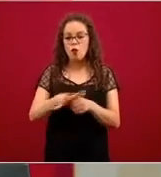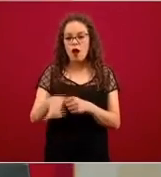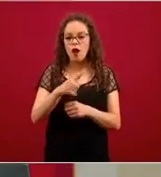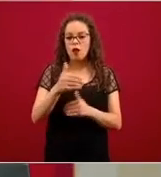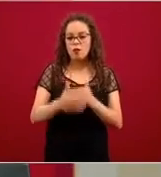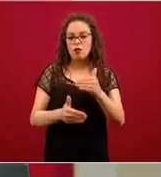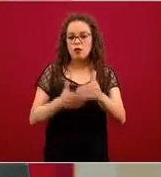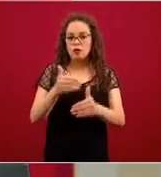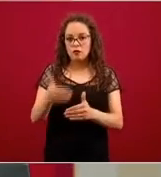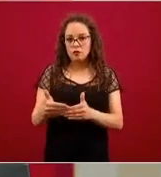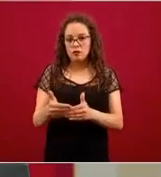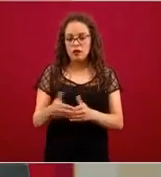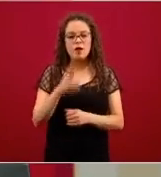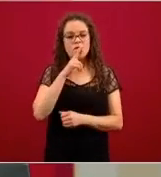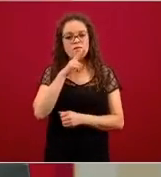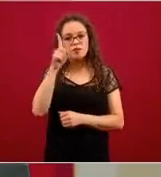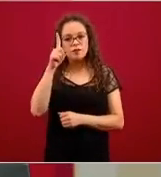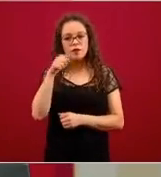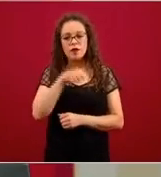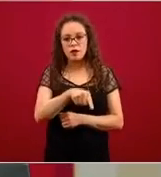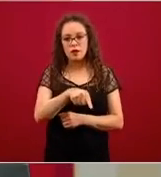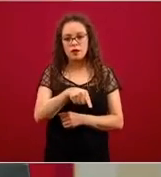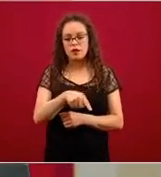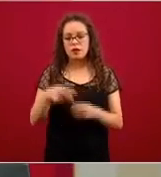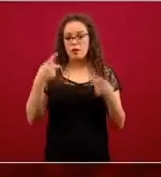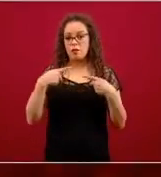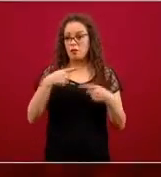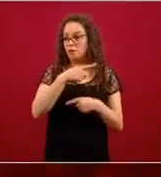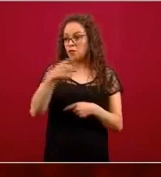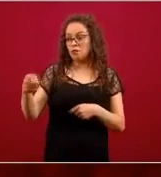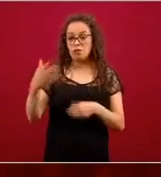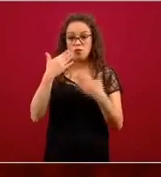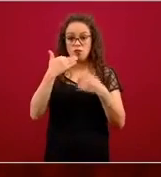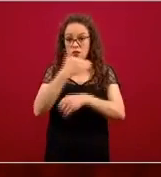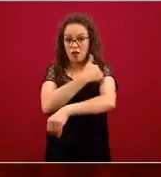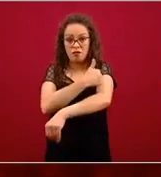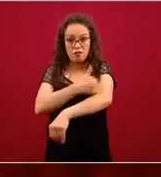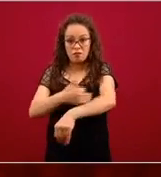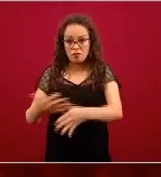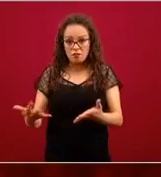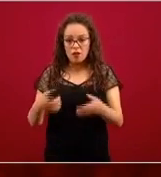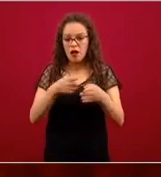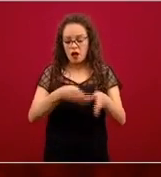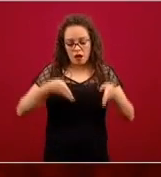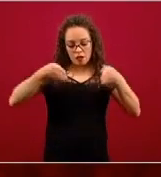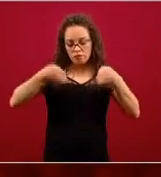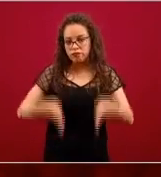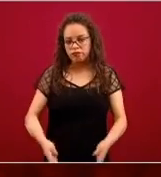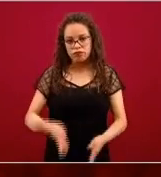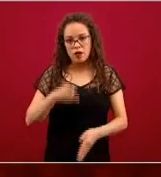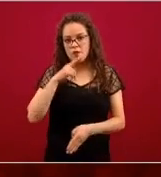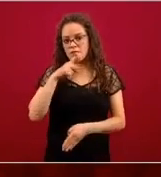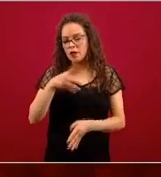was talking about recently, we were talking about burial for unclaimed bodies.